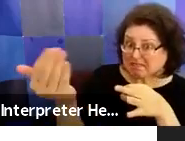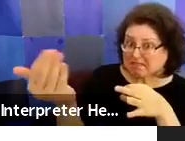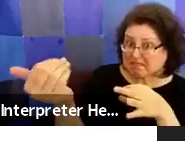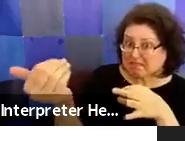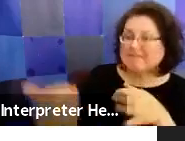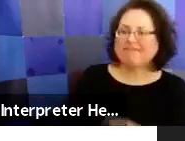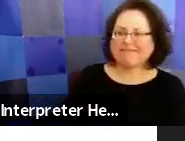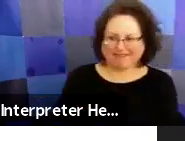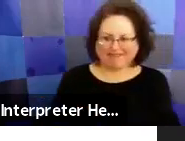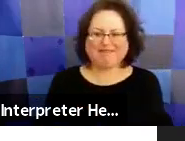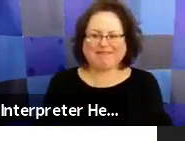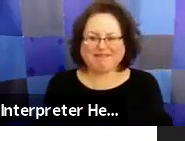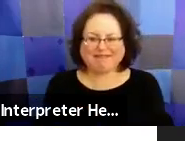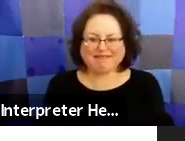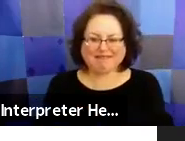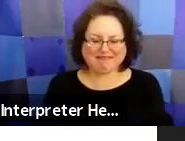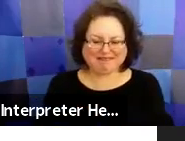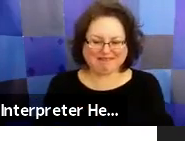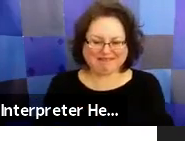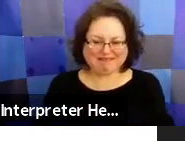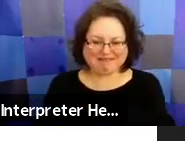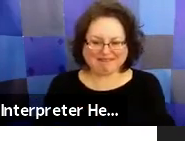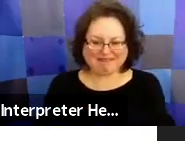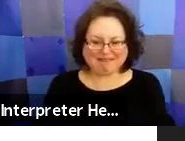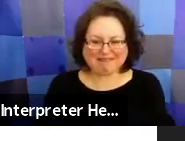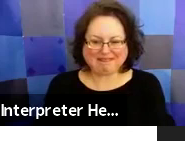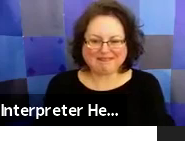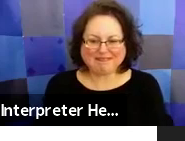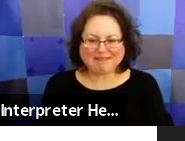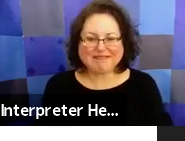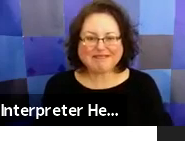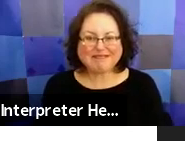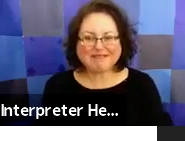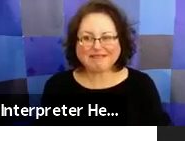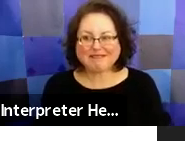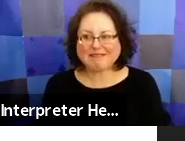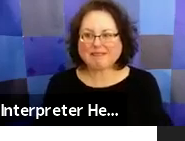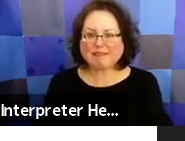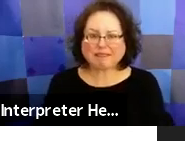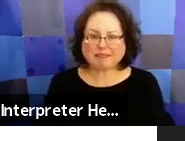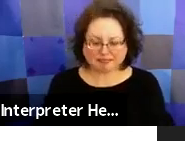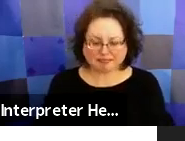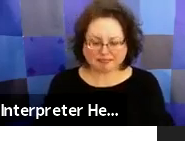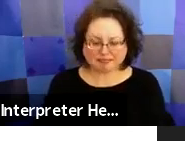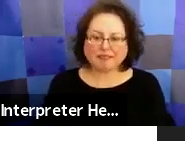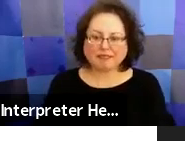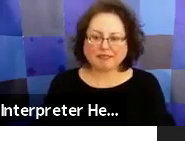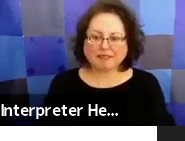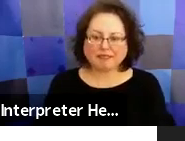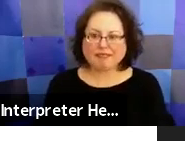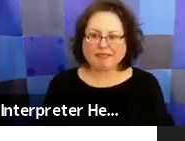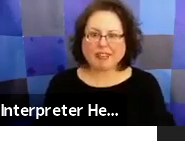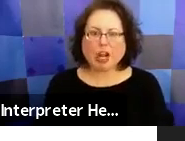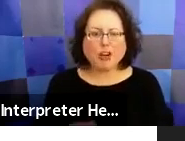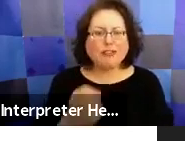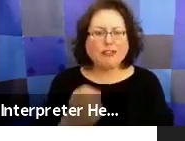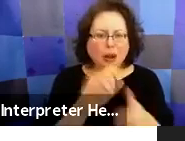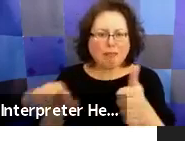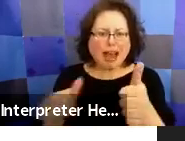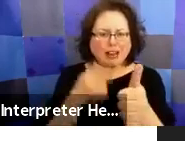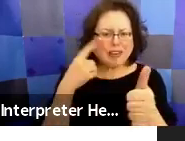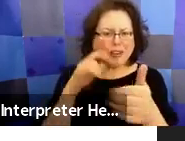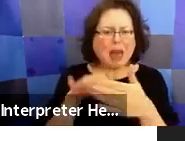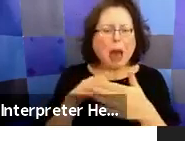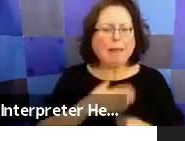Thanks, Jan. So to go through the concept of disability in the Fair Housing Act and to backtrack for a minute, know, please